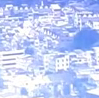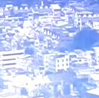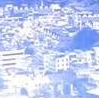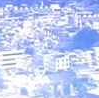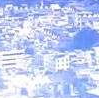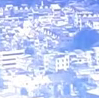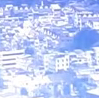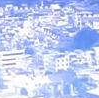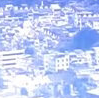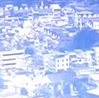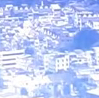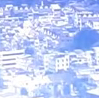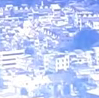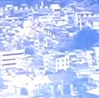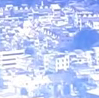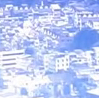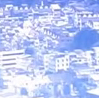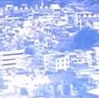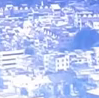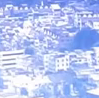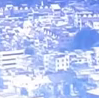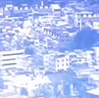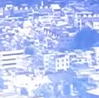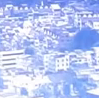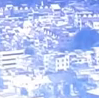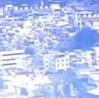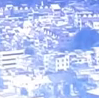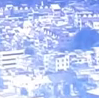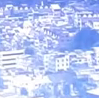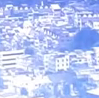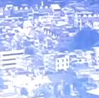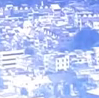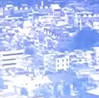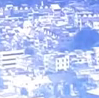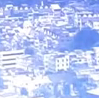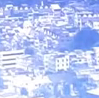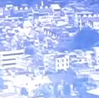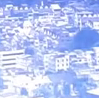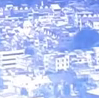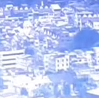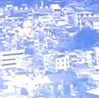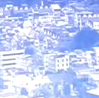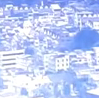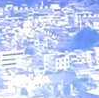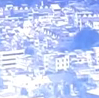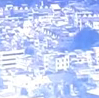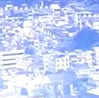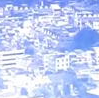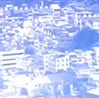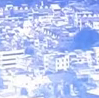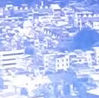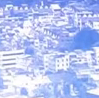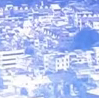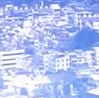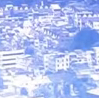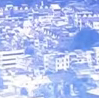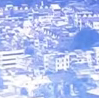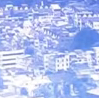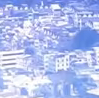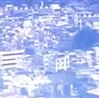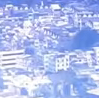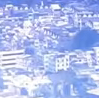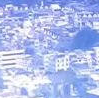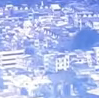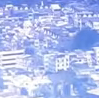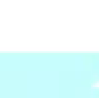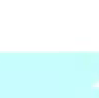well. The other day I mentioned about the role of the village health volunteers who work in the front line with medical personnel